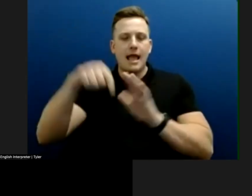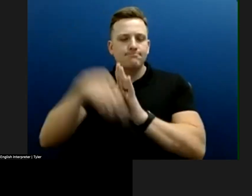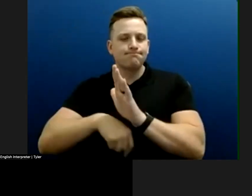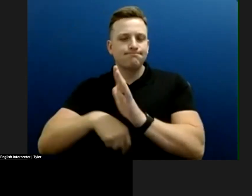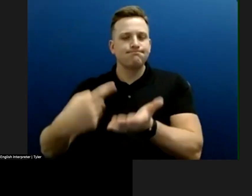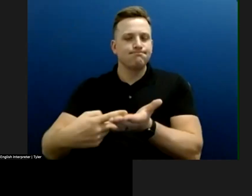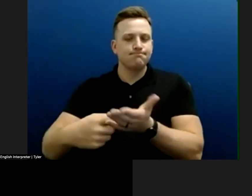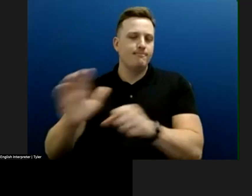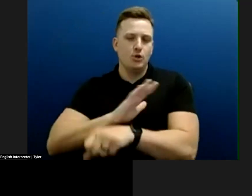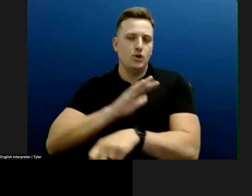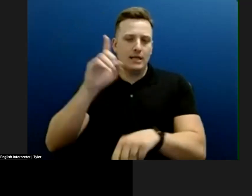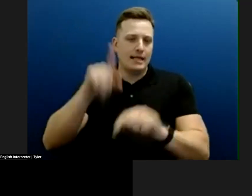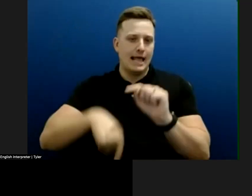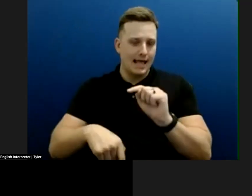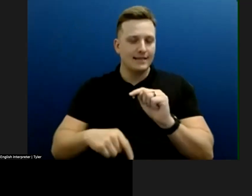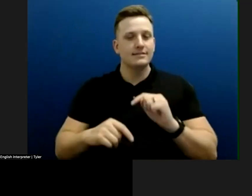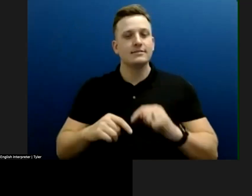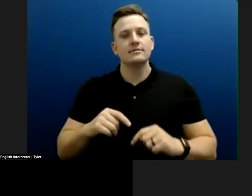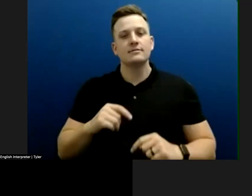up, then you'll